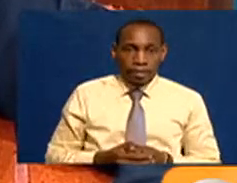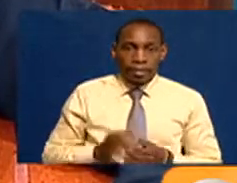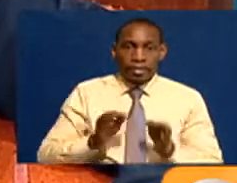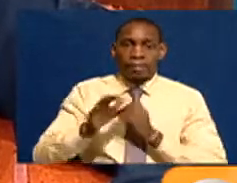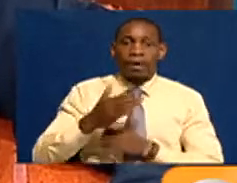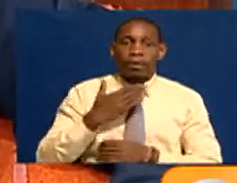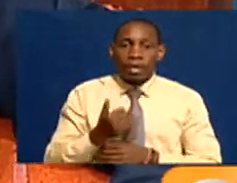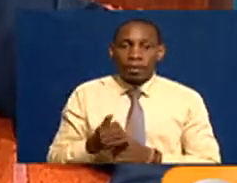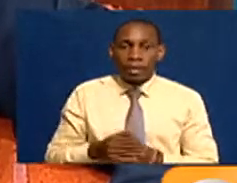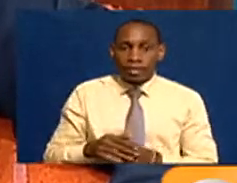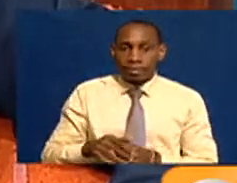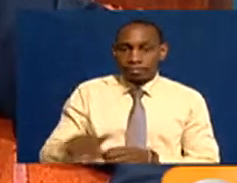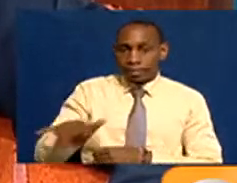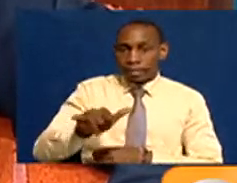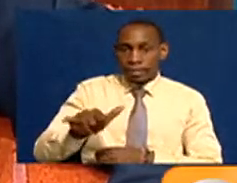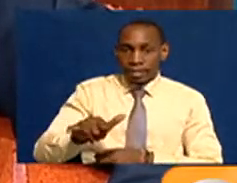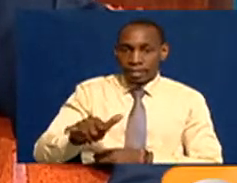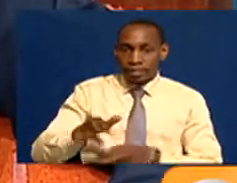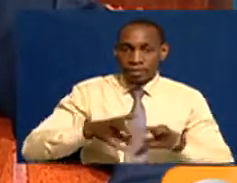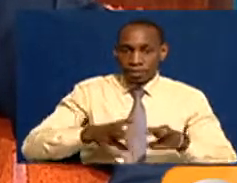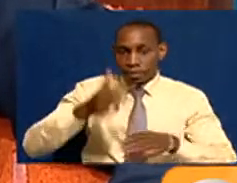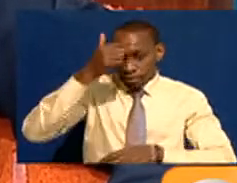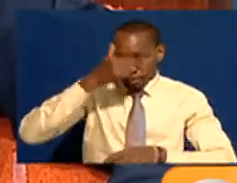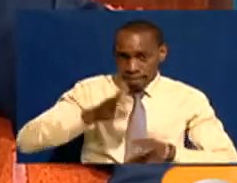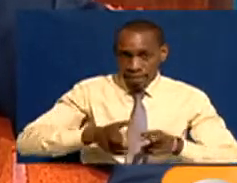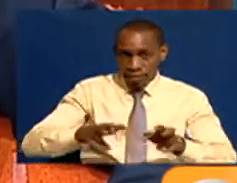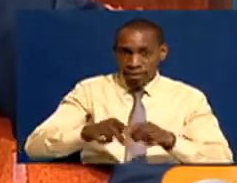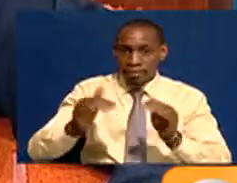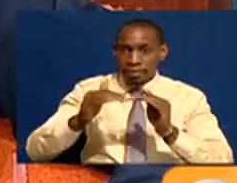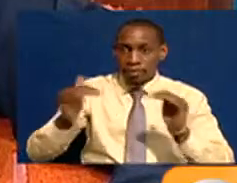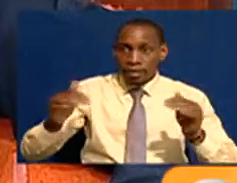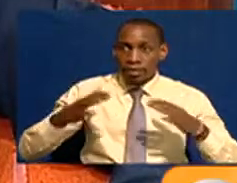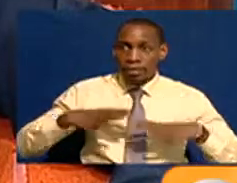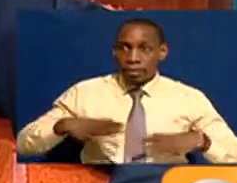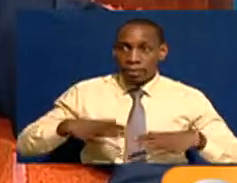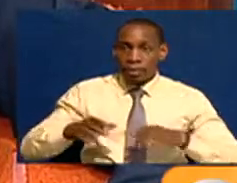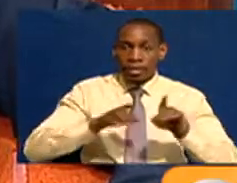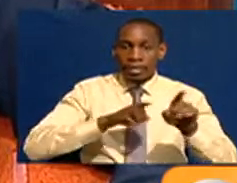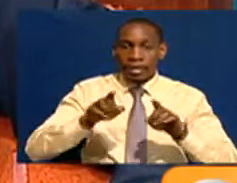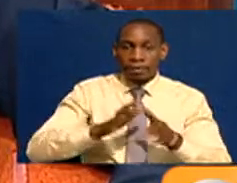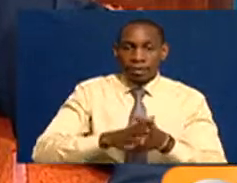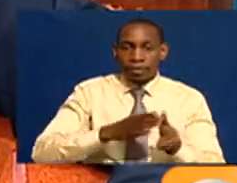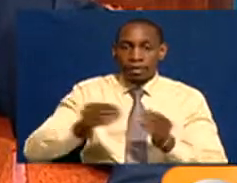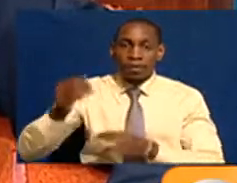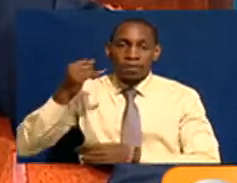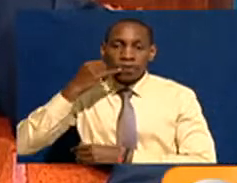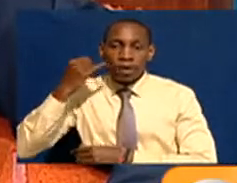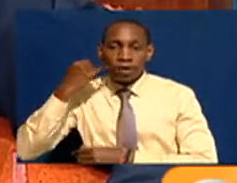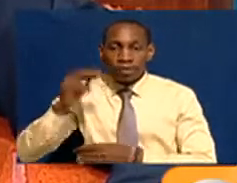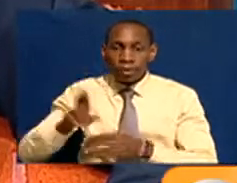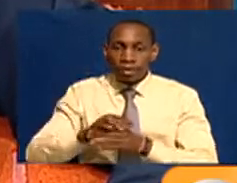want to have similar roads of Thika Road across the country and have equity, people get to travel from here to Nakuru